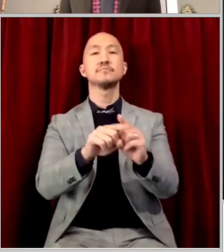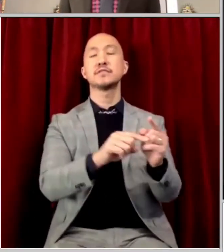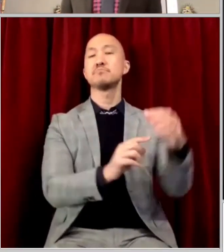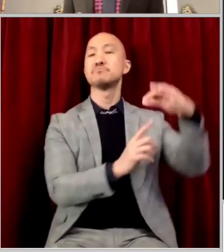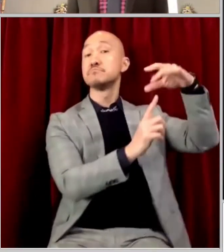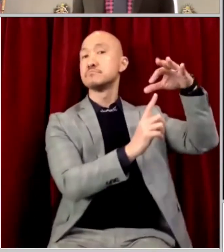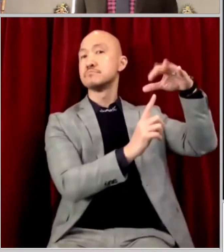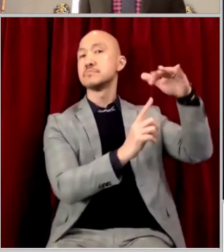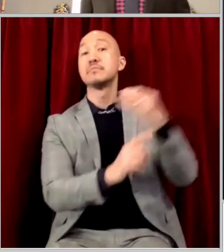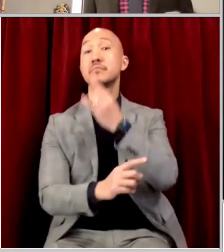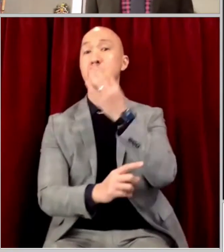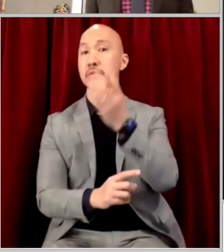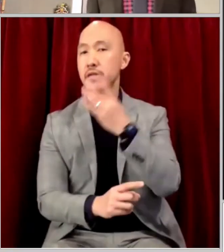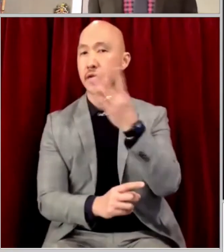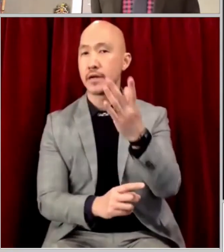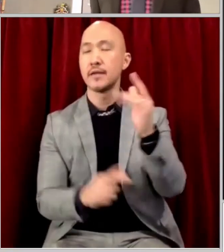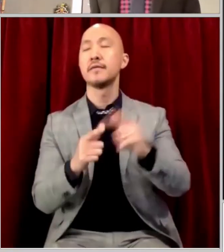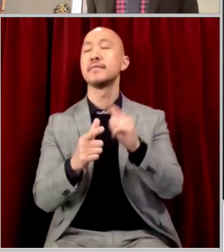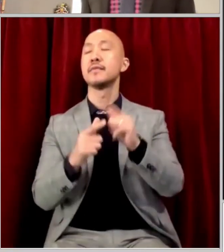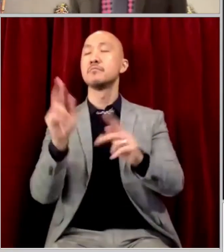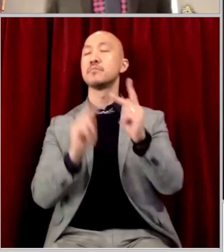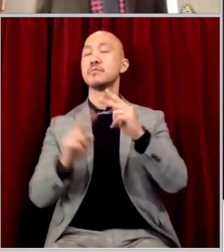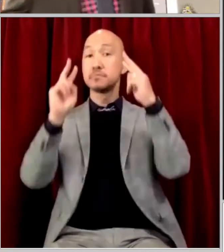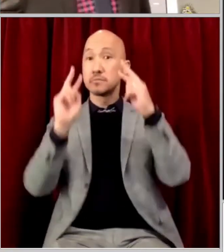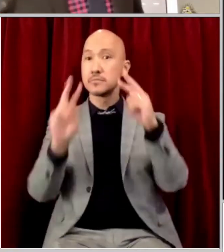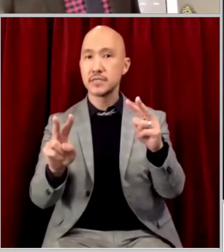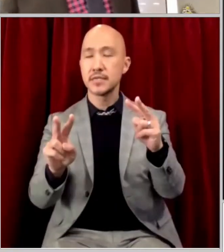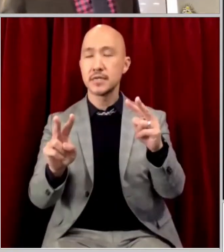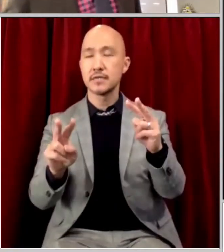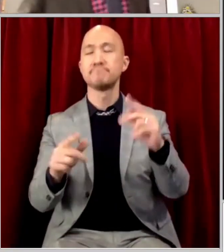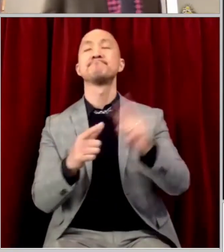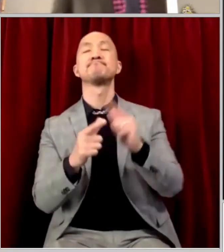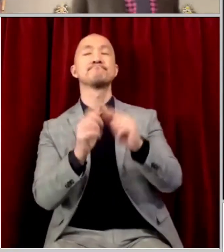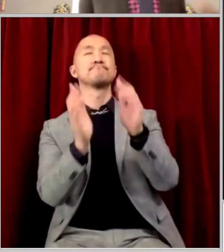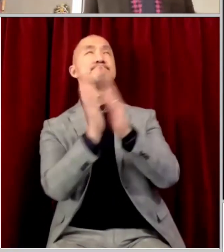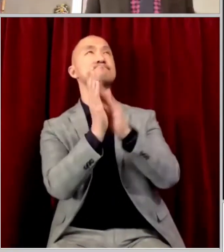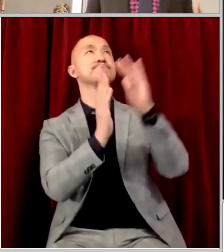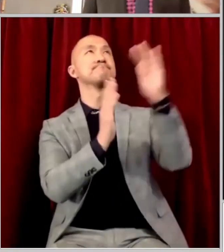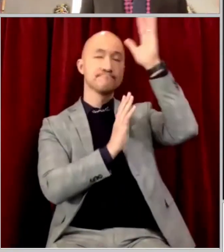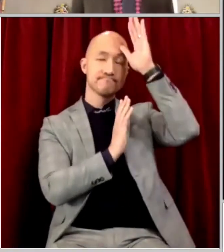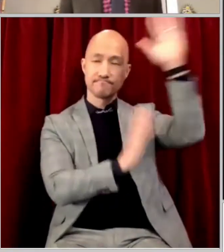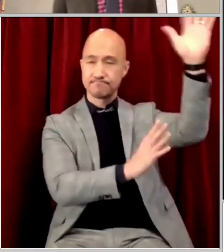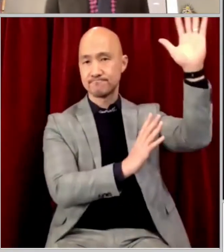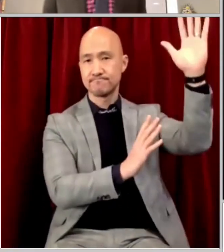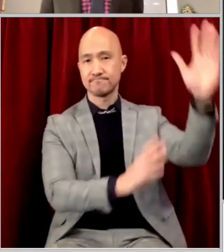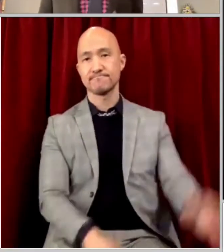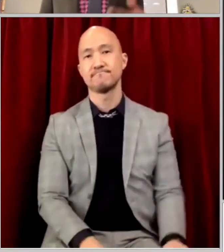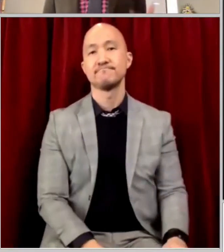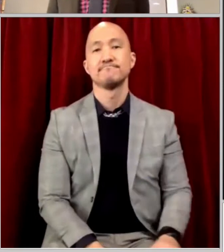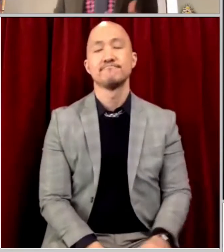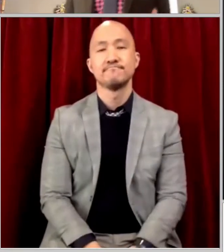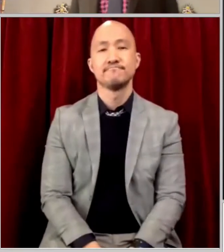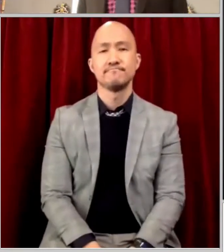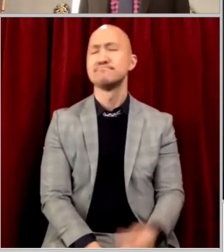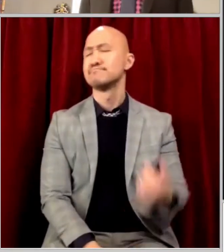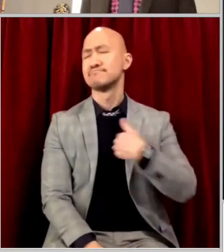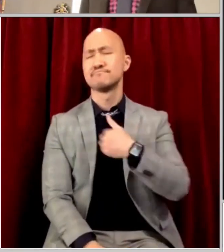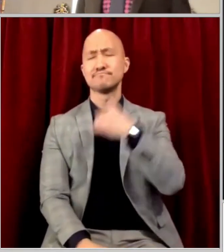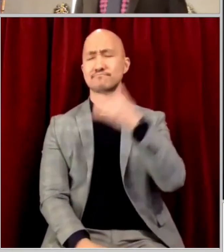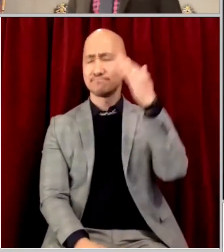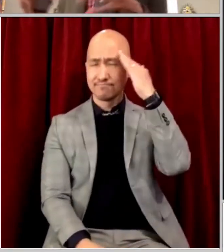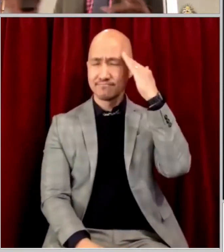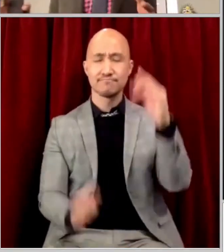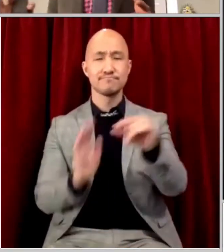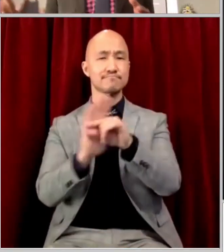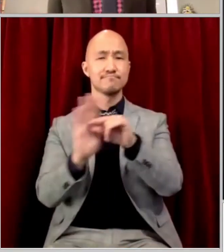glorify your Father in heaven." Amen. And so we've heard this before. Like I said, we sing songs